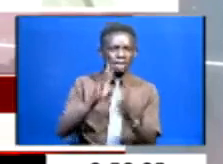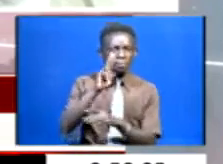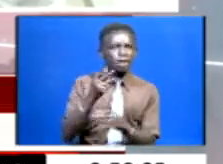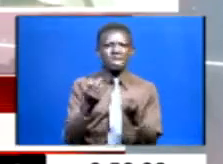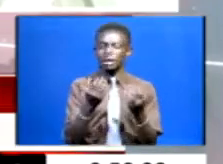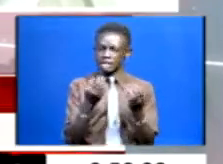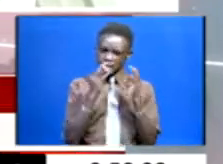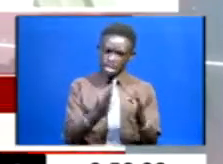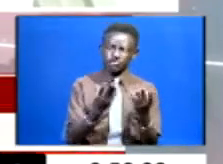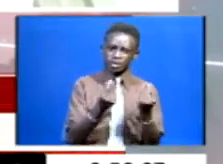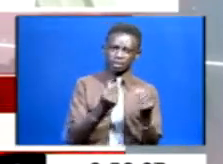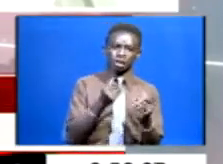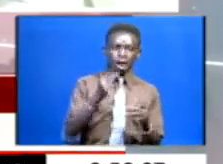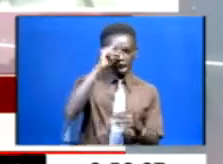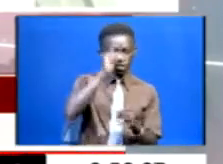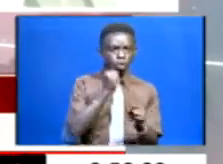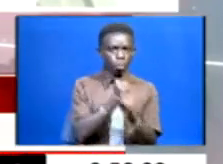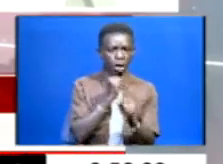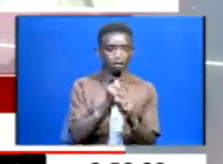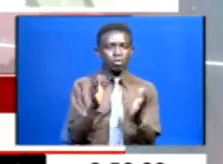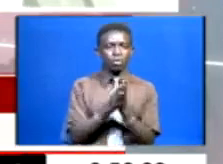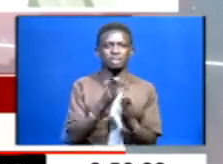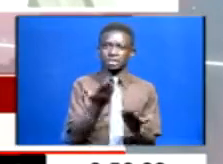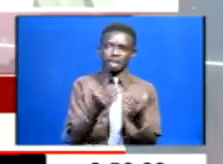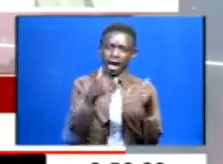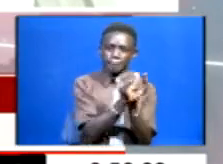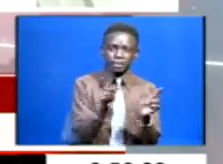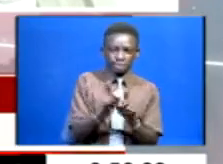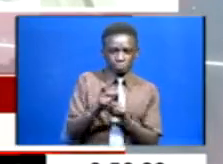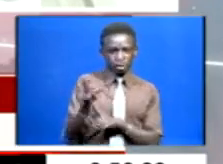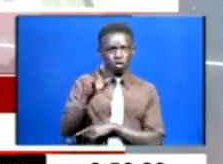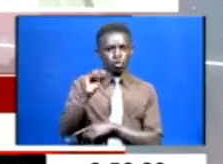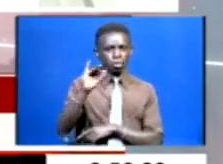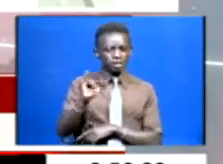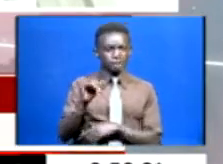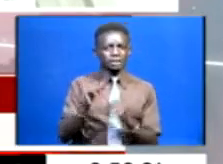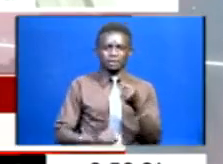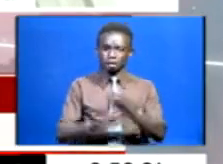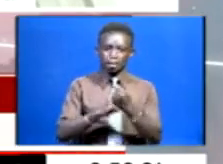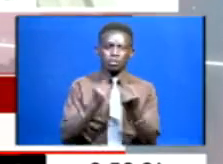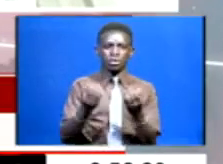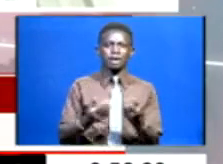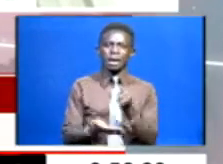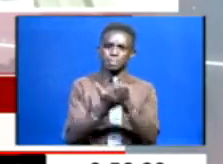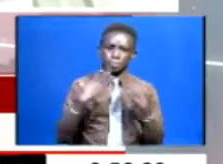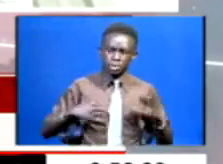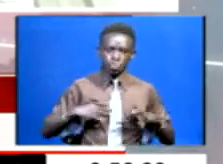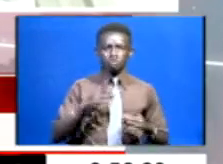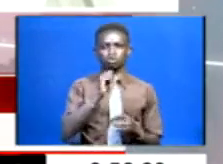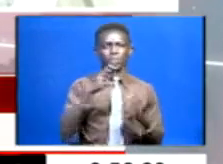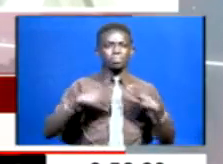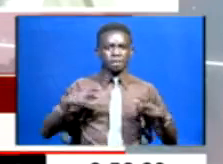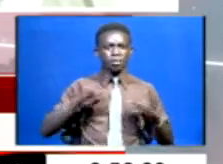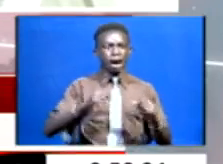work with many institution like the one for RobiSearch to support and train these people so that the free Wi-Fi at the market at various places to